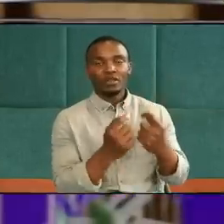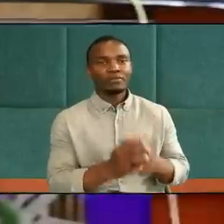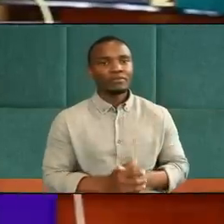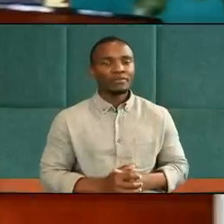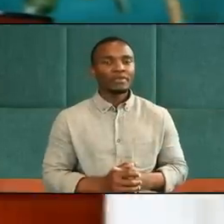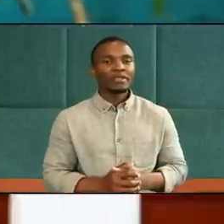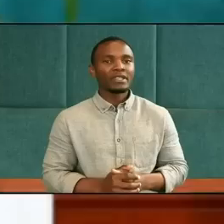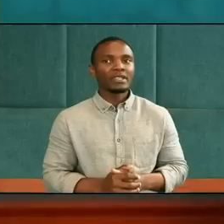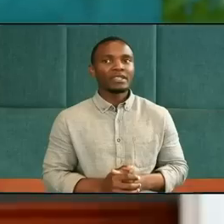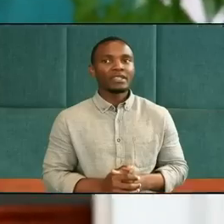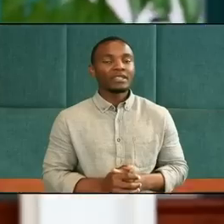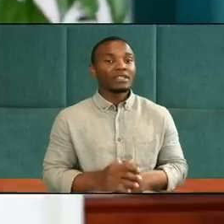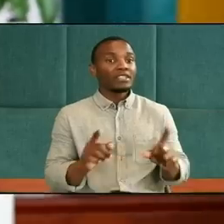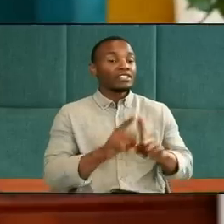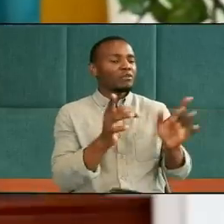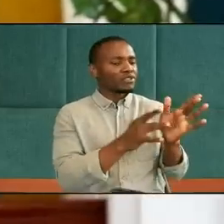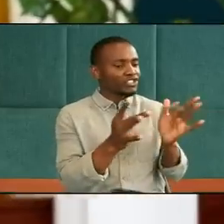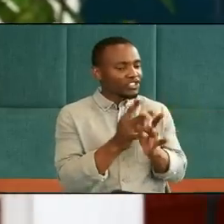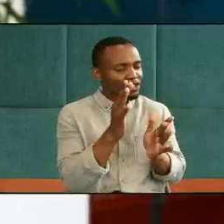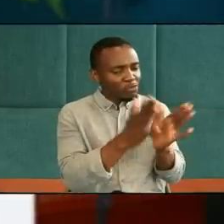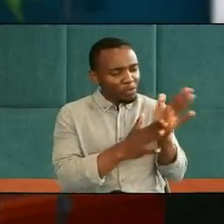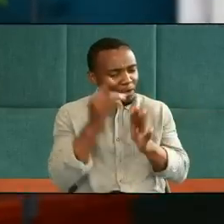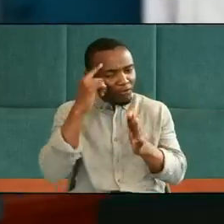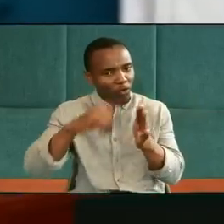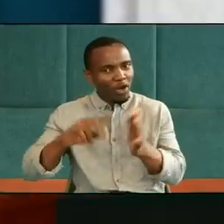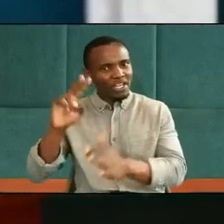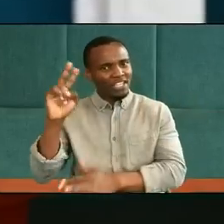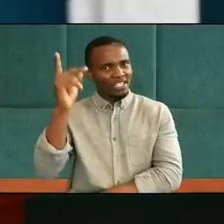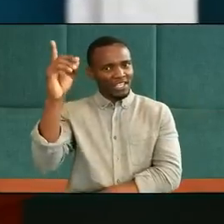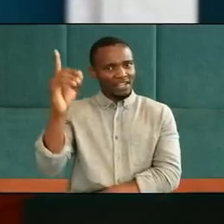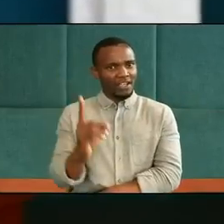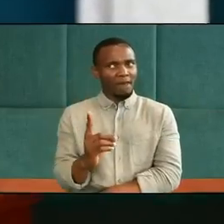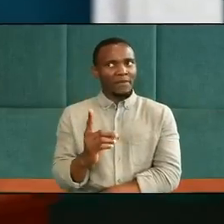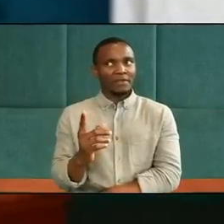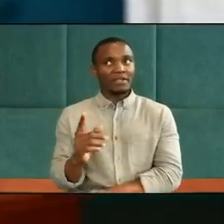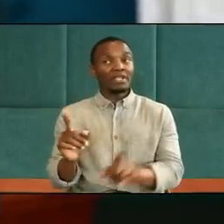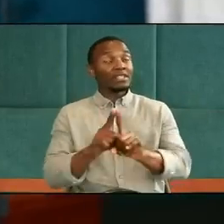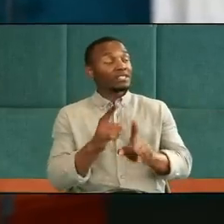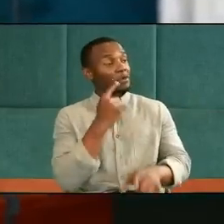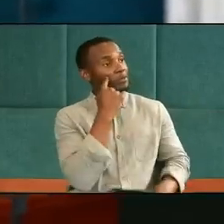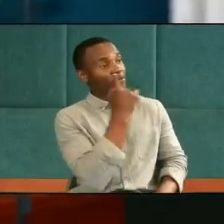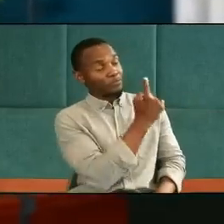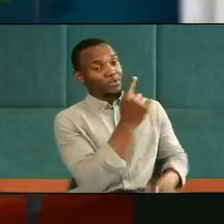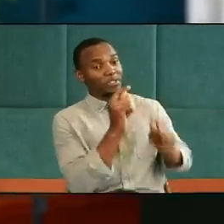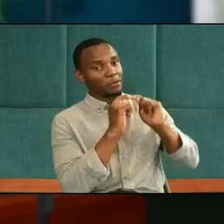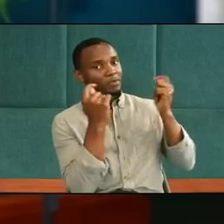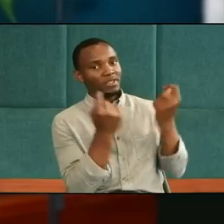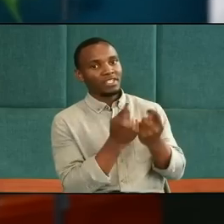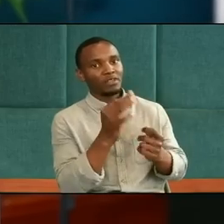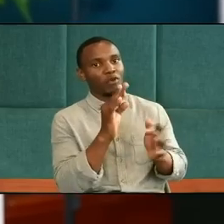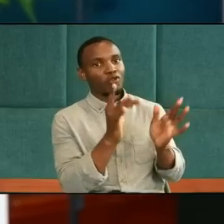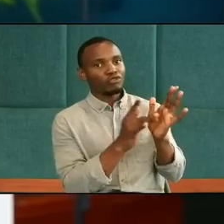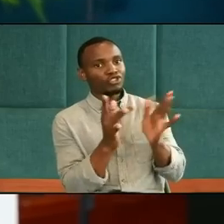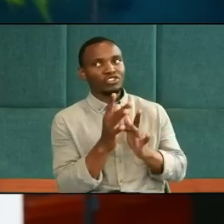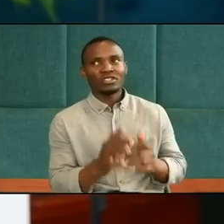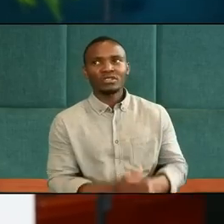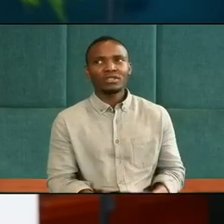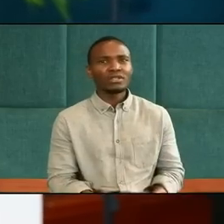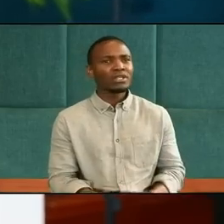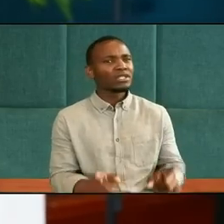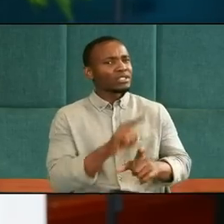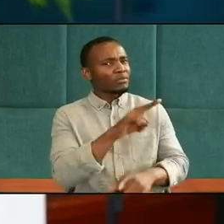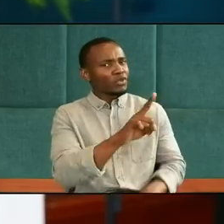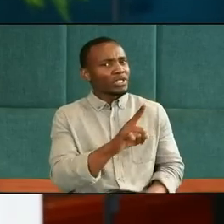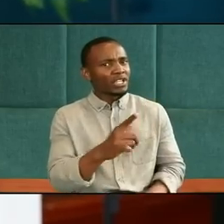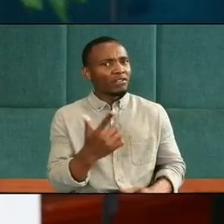here, preparing for his second coming, starting a church. And look at the team that he chose. Have you ever studied these